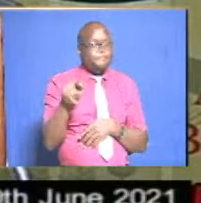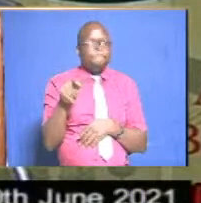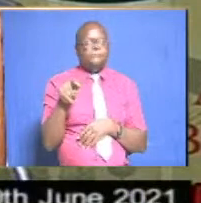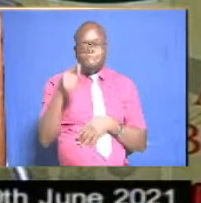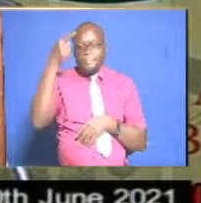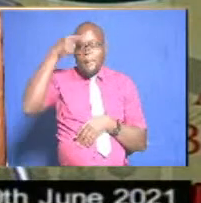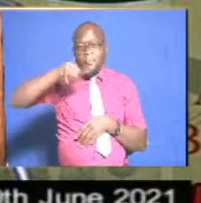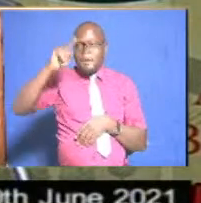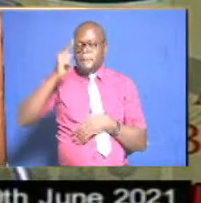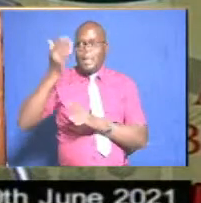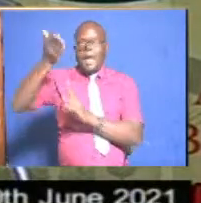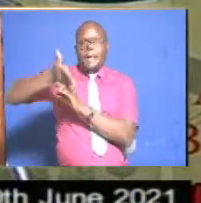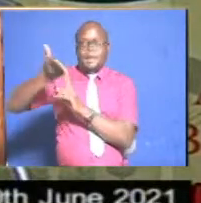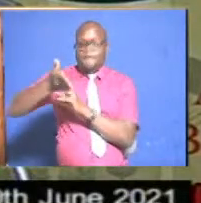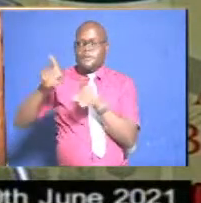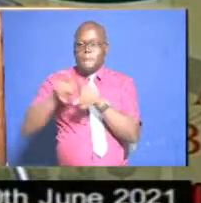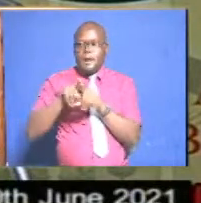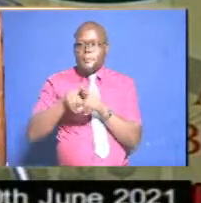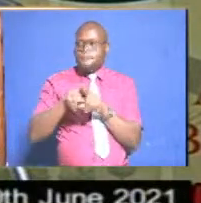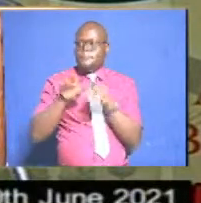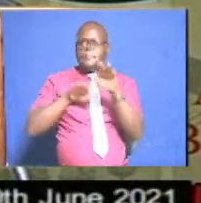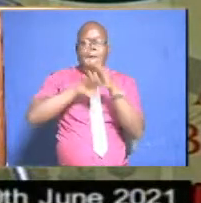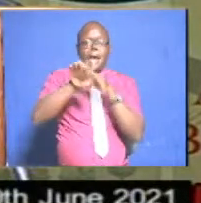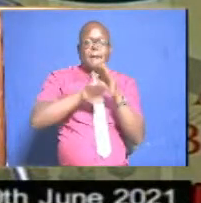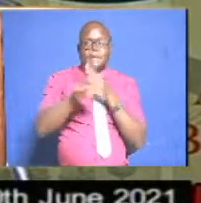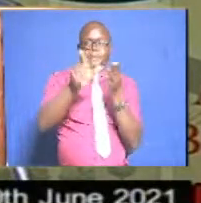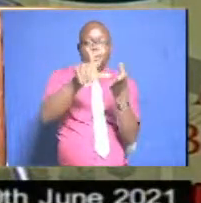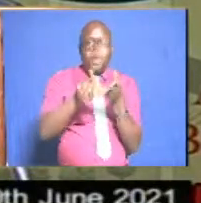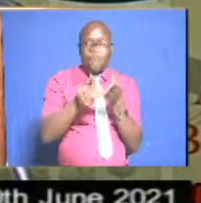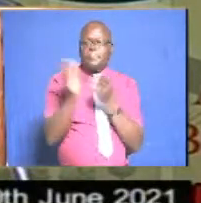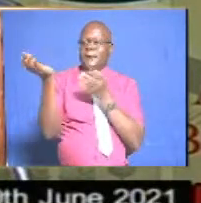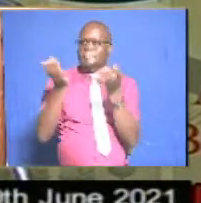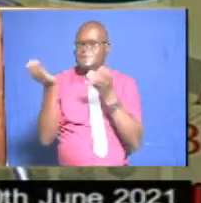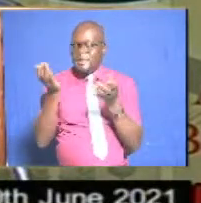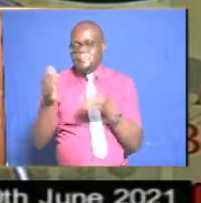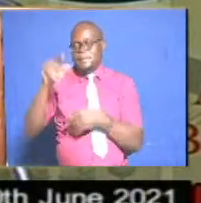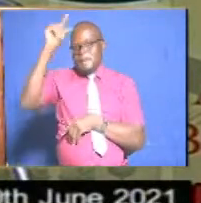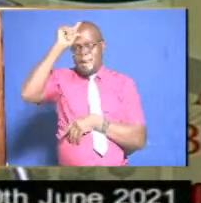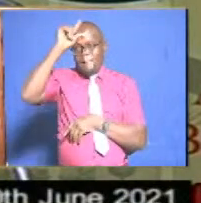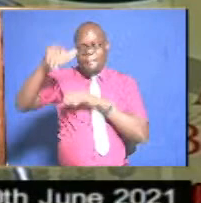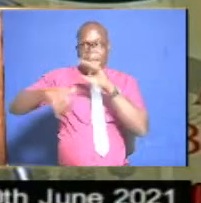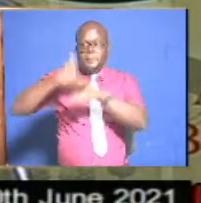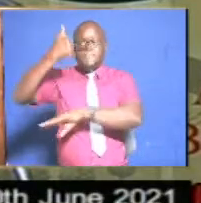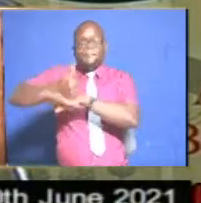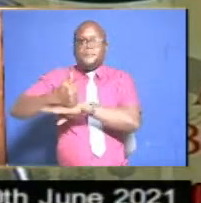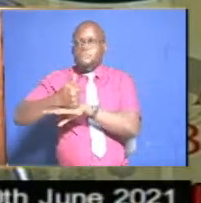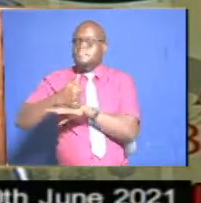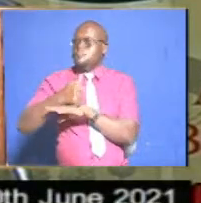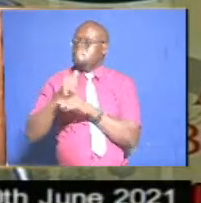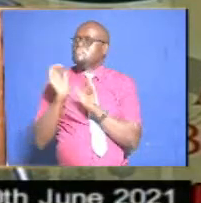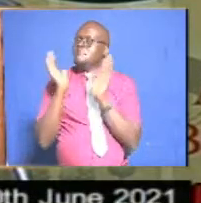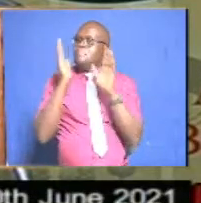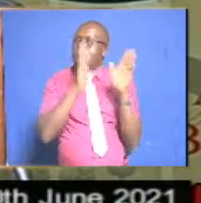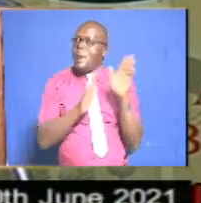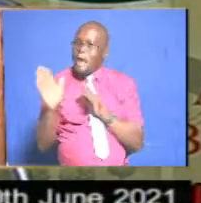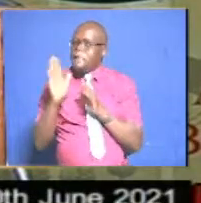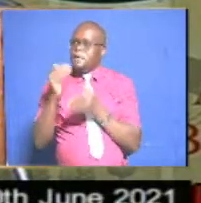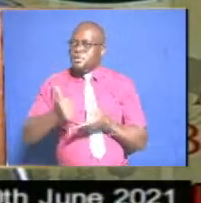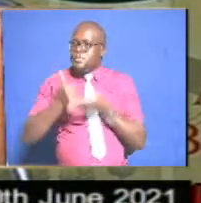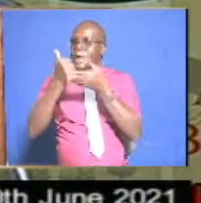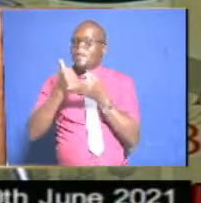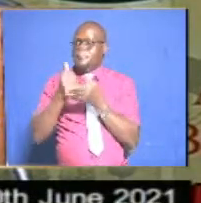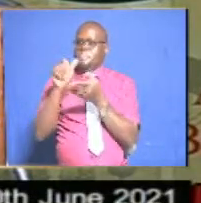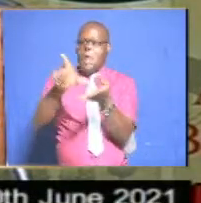policy interventions and enhance access to credit by businesses, the government established the credit guarantee scheme to de-risk lending